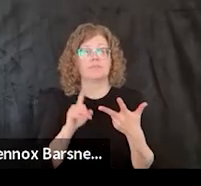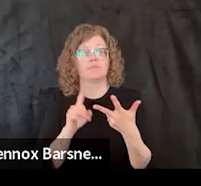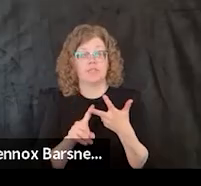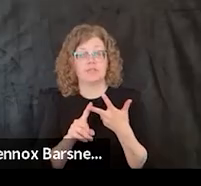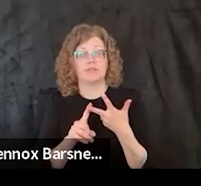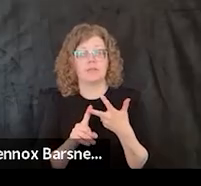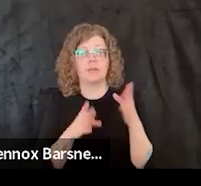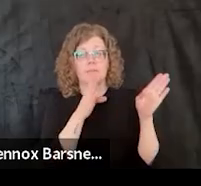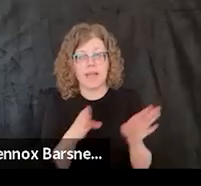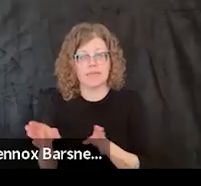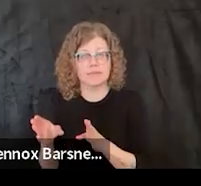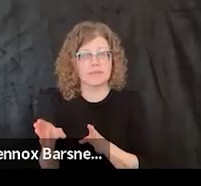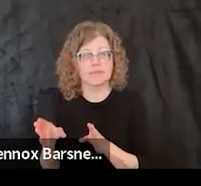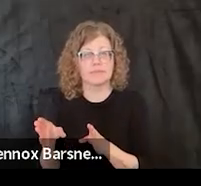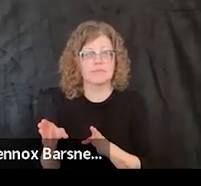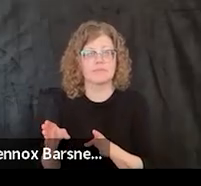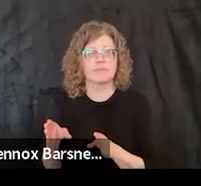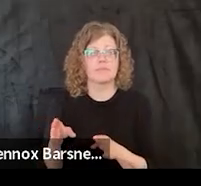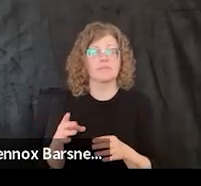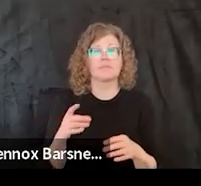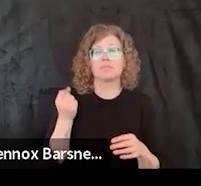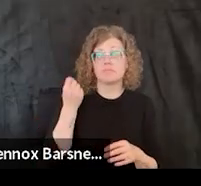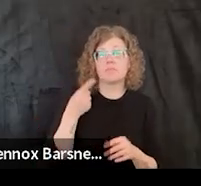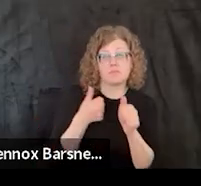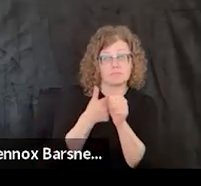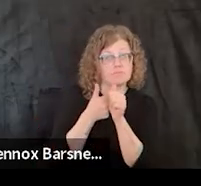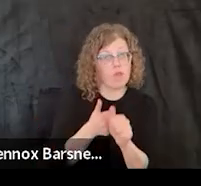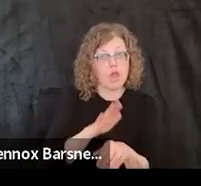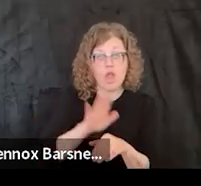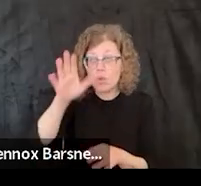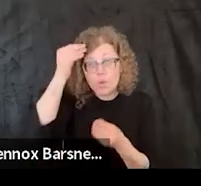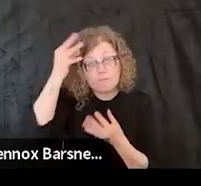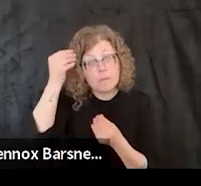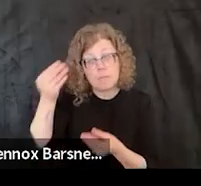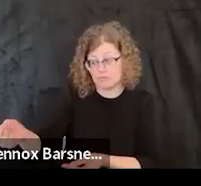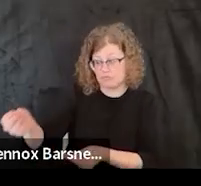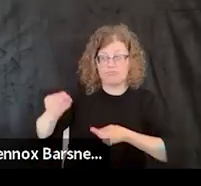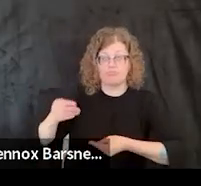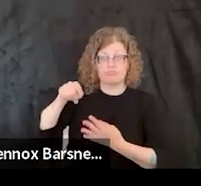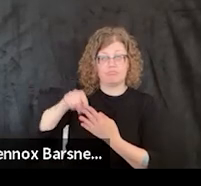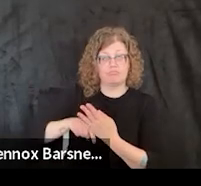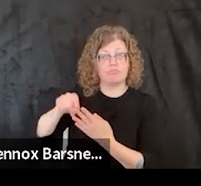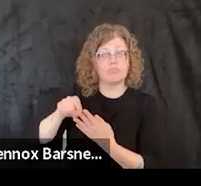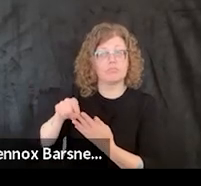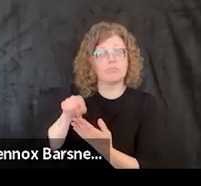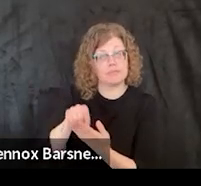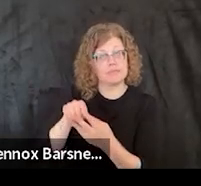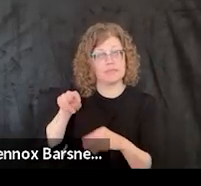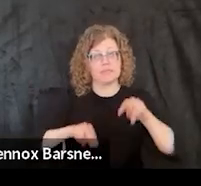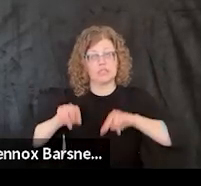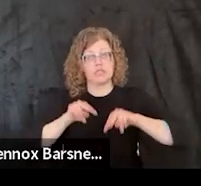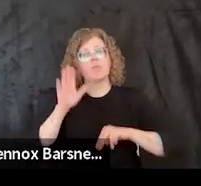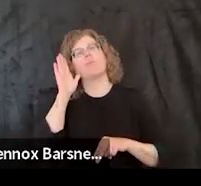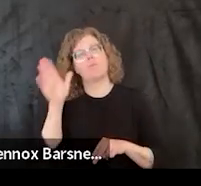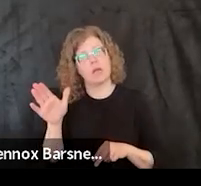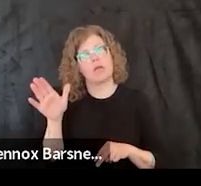Based on the information you provide in your application, assessors will rate the level to which they agree or disagree with each of these